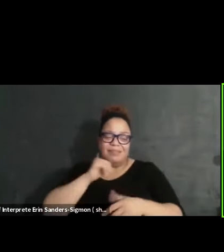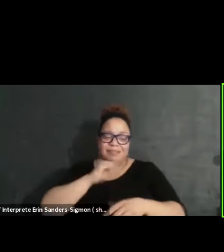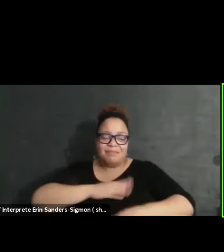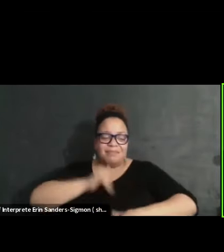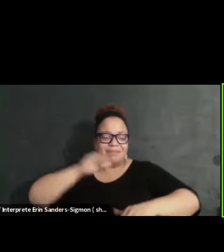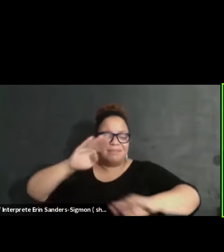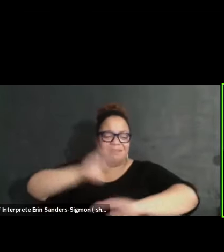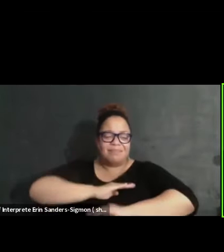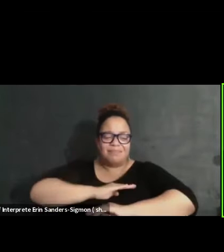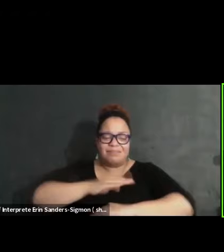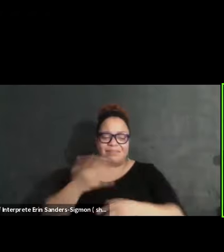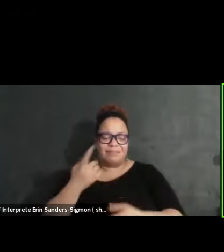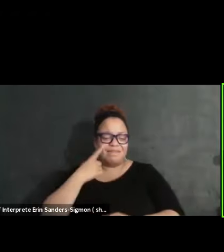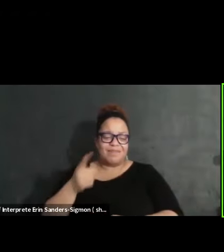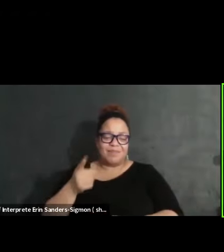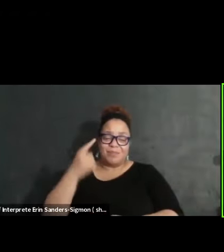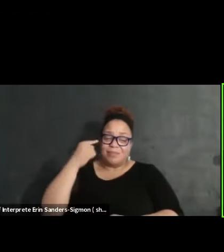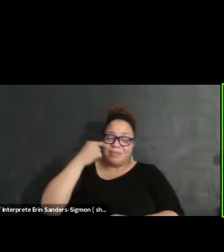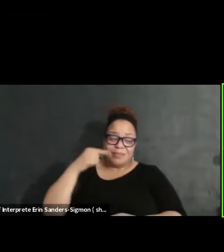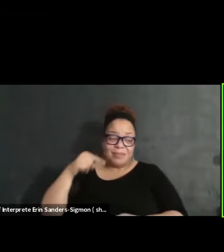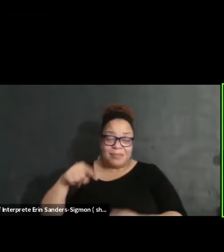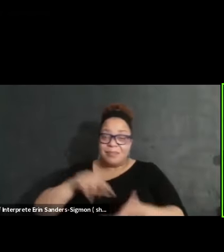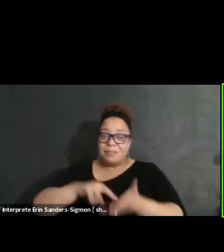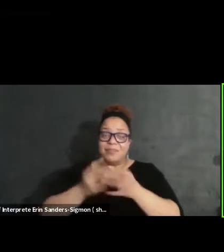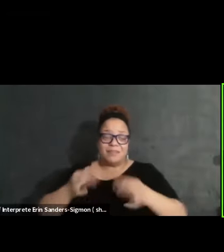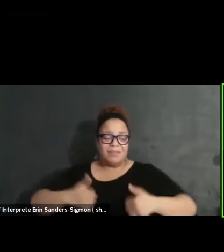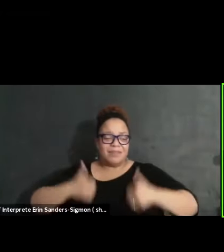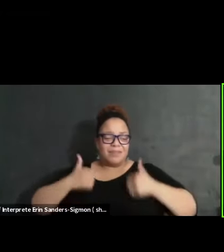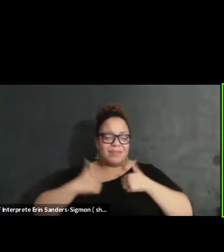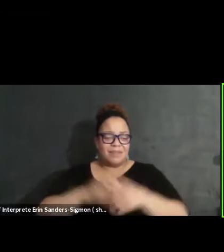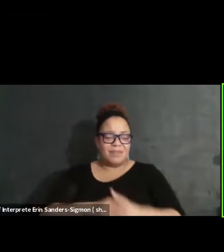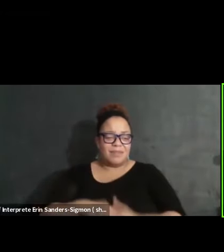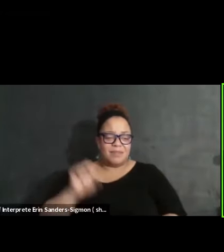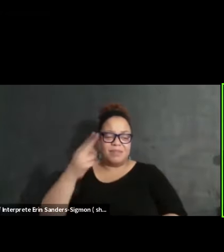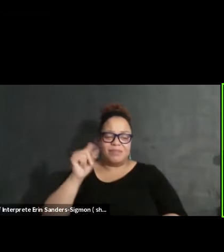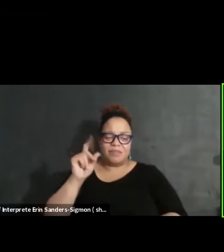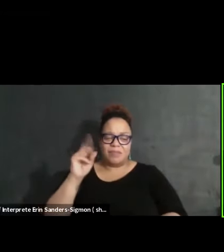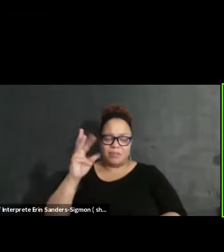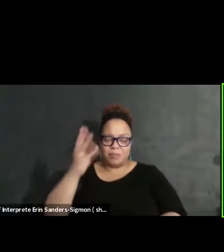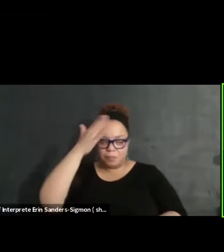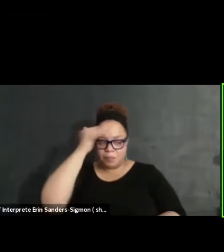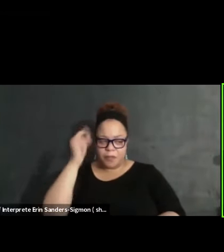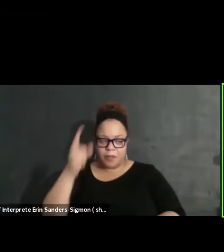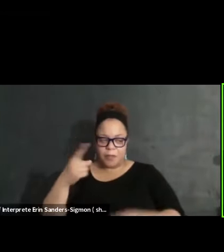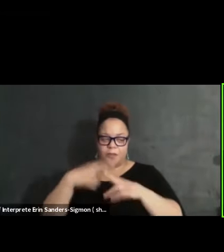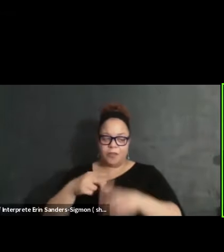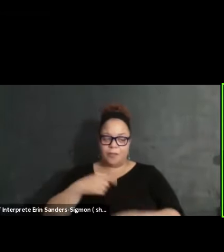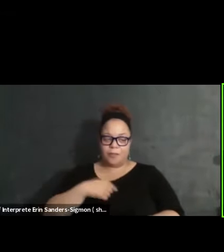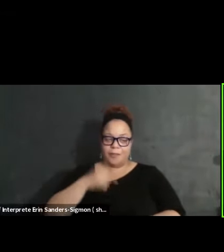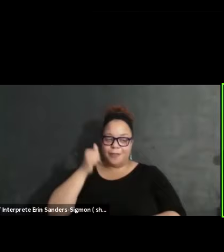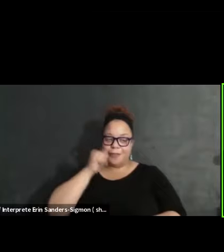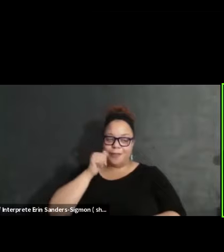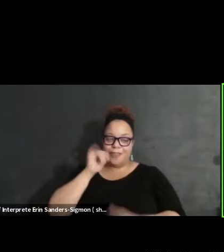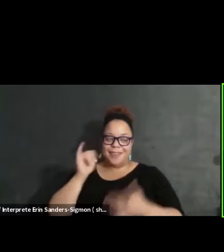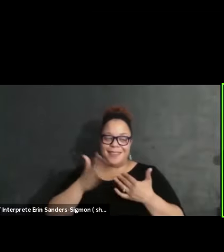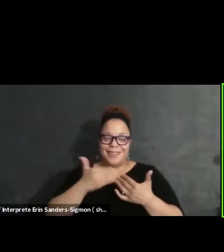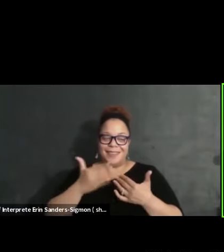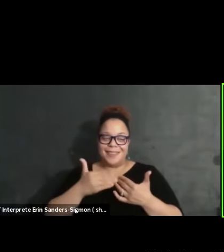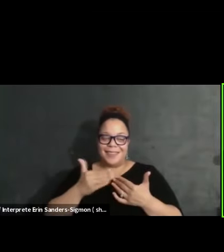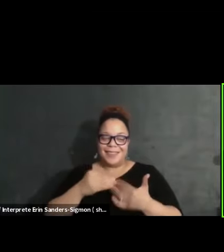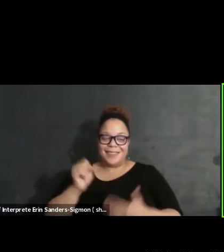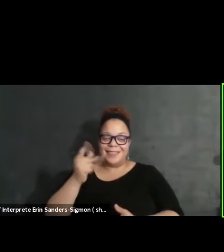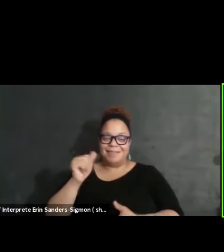is letting you call me girl so I have an easier space to fit in between your teeth on the sidewalk. I am only teeth